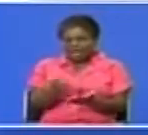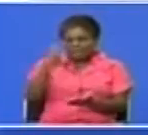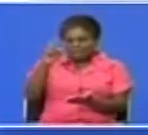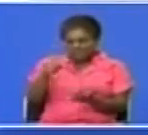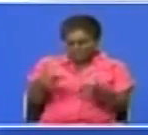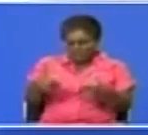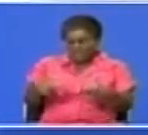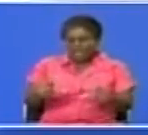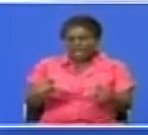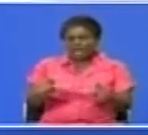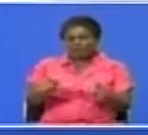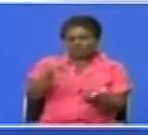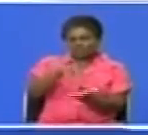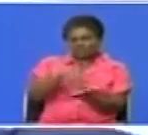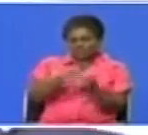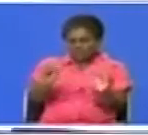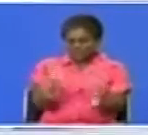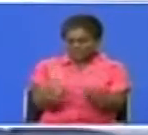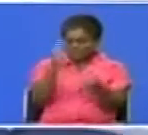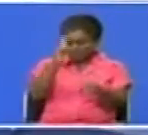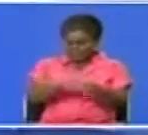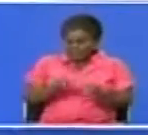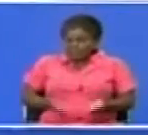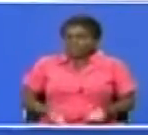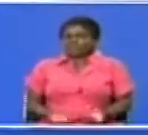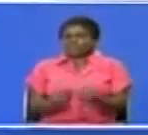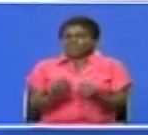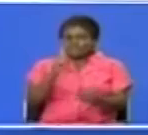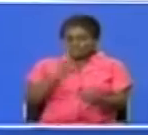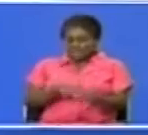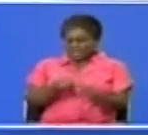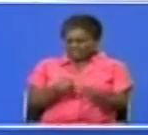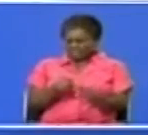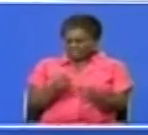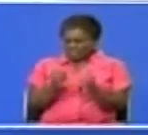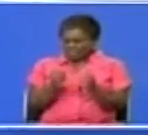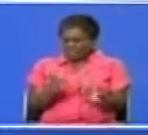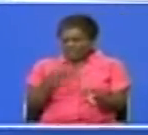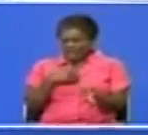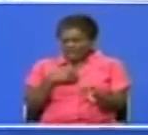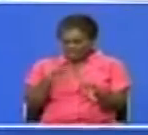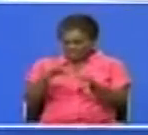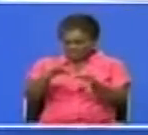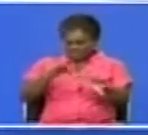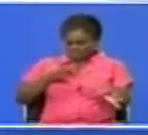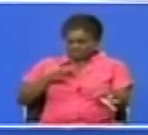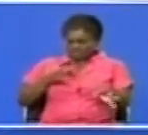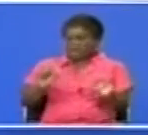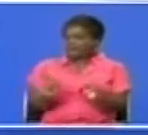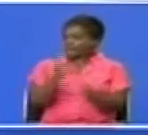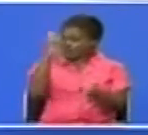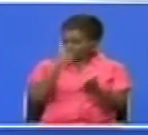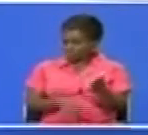to allow that space. What transpires that during that delivery, when this car, in case it has a tear upwards, what transpires